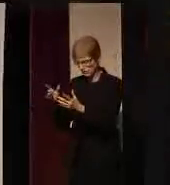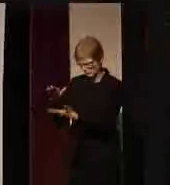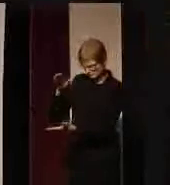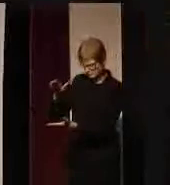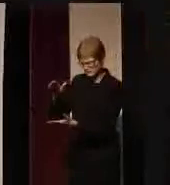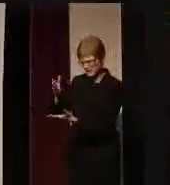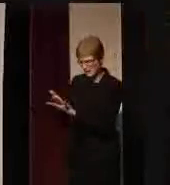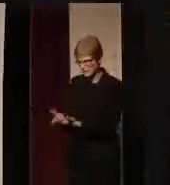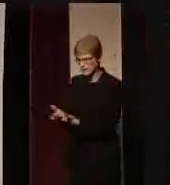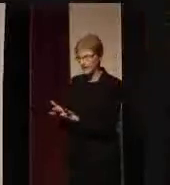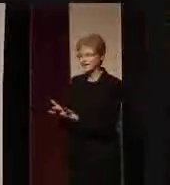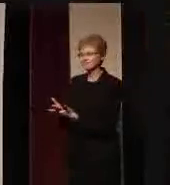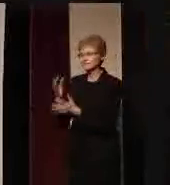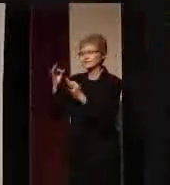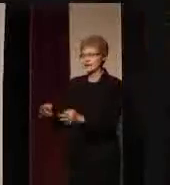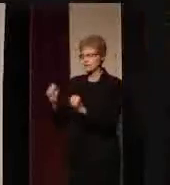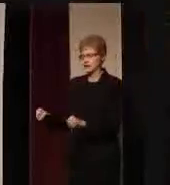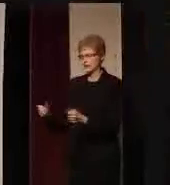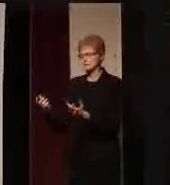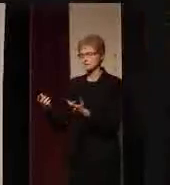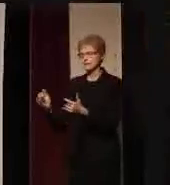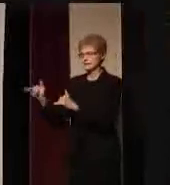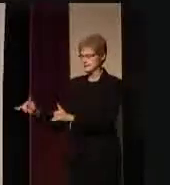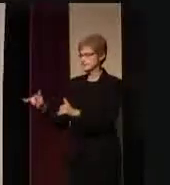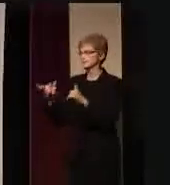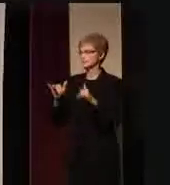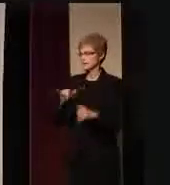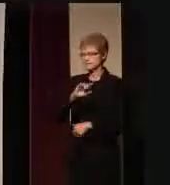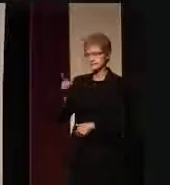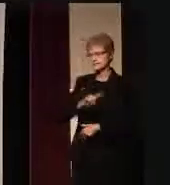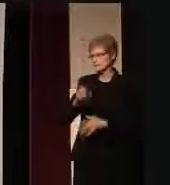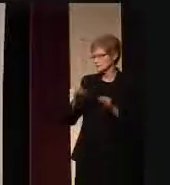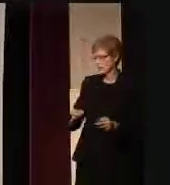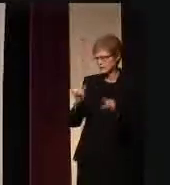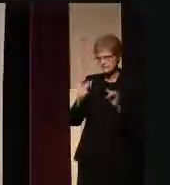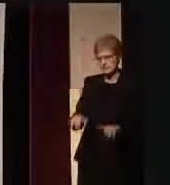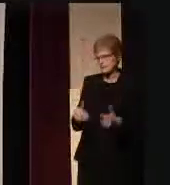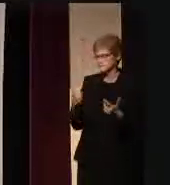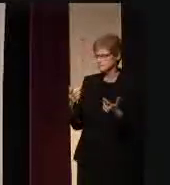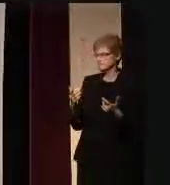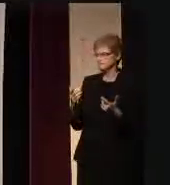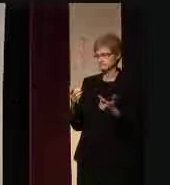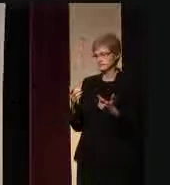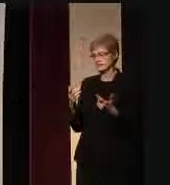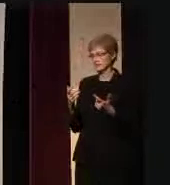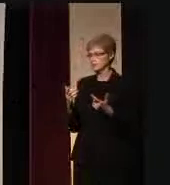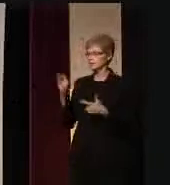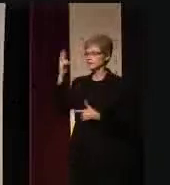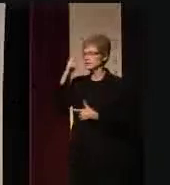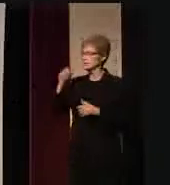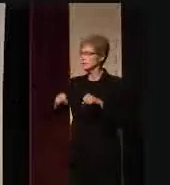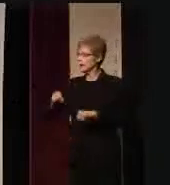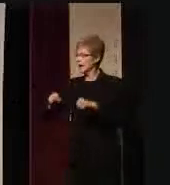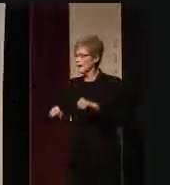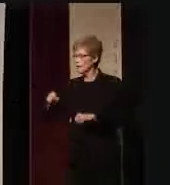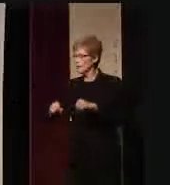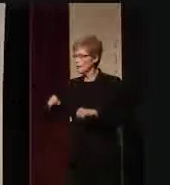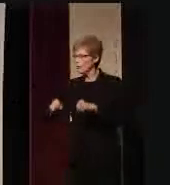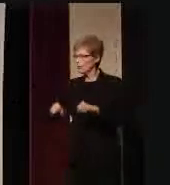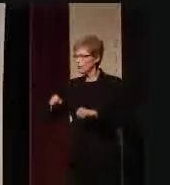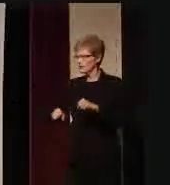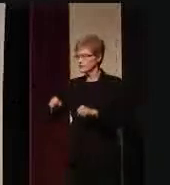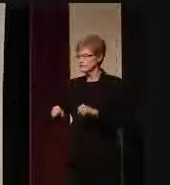the same message that I believe that was conveyed in the George Zimmerman trial, which is a message of reasonable doubt, or in this case,